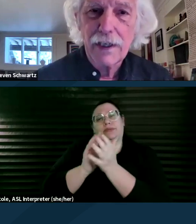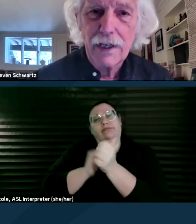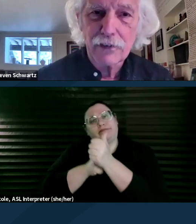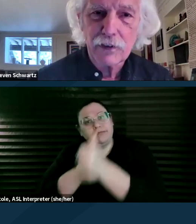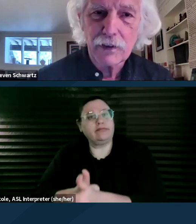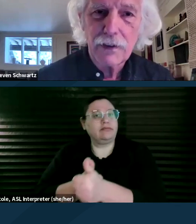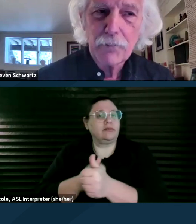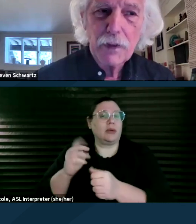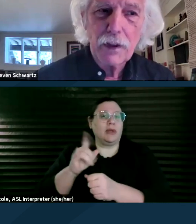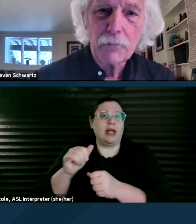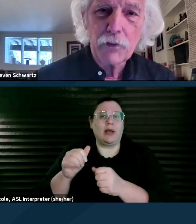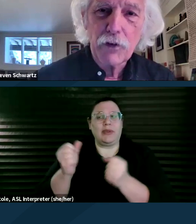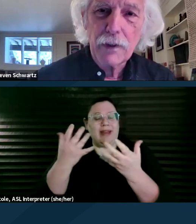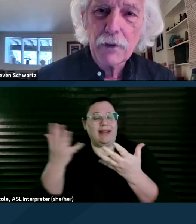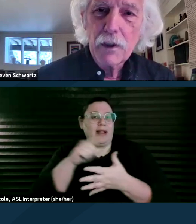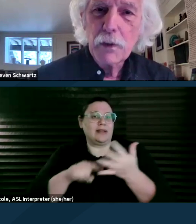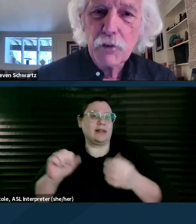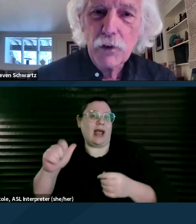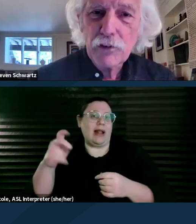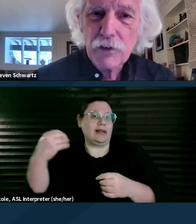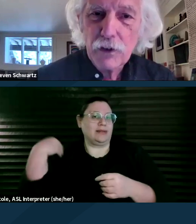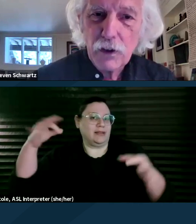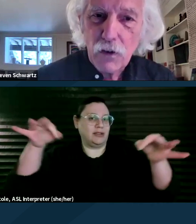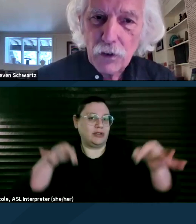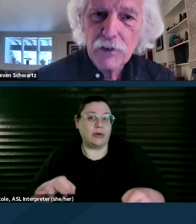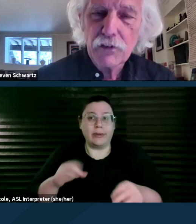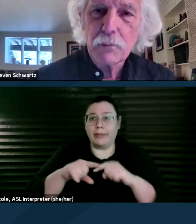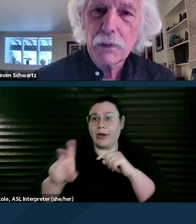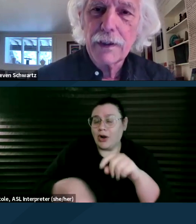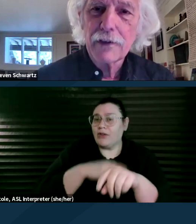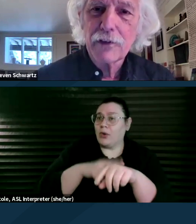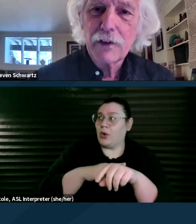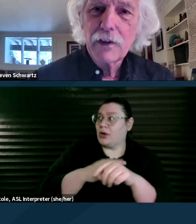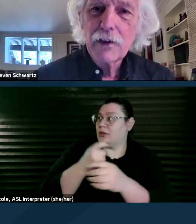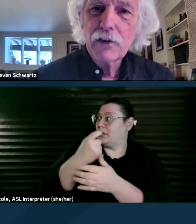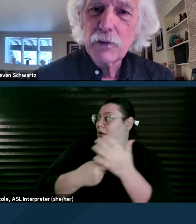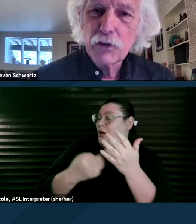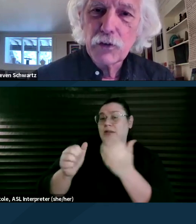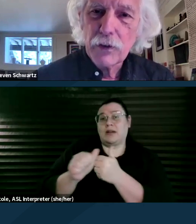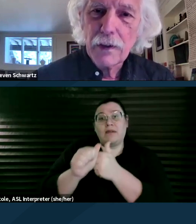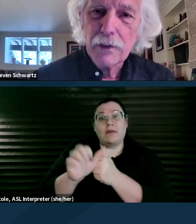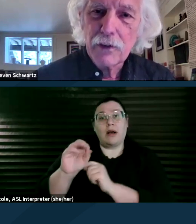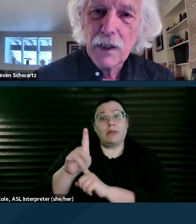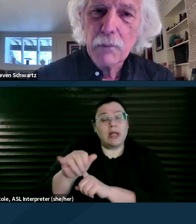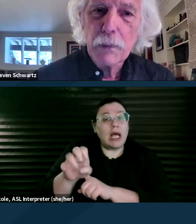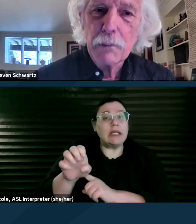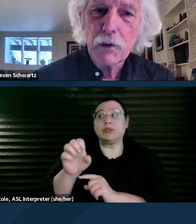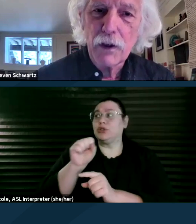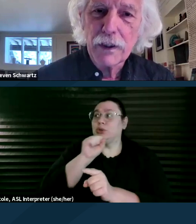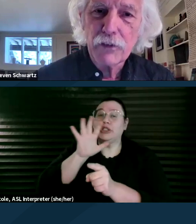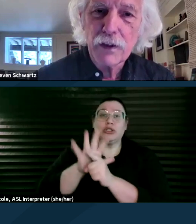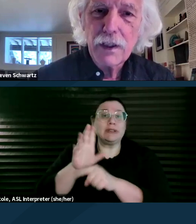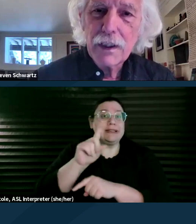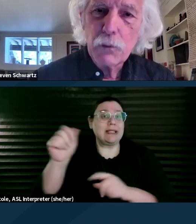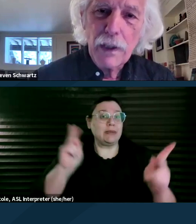things that Allison described. But of course, the cost of compliance to ensure that disabled people